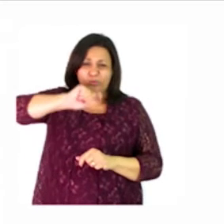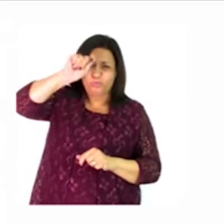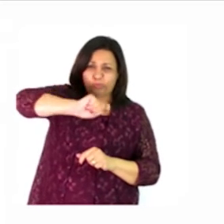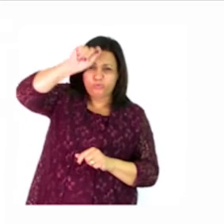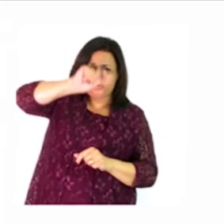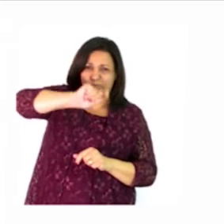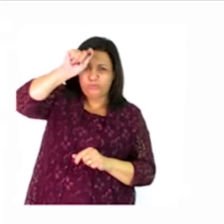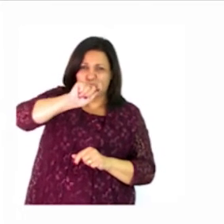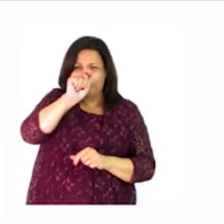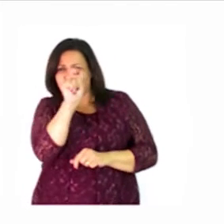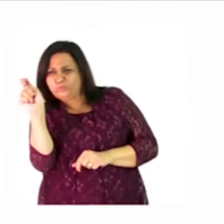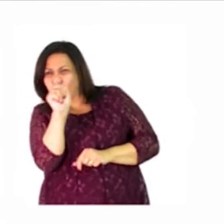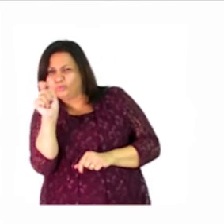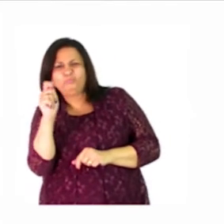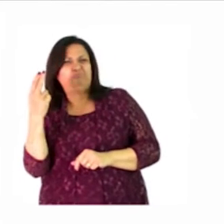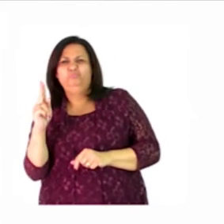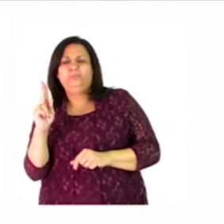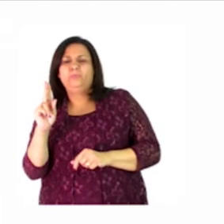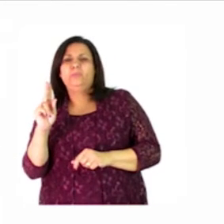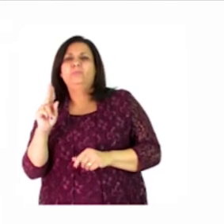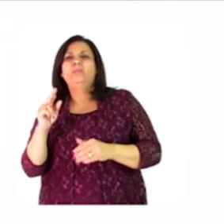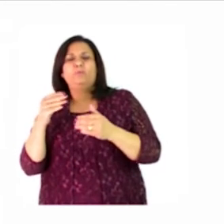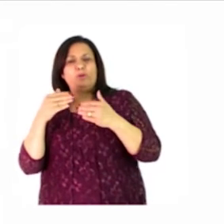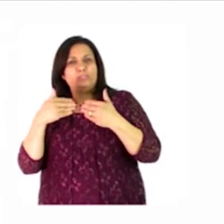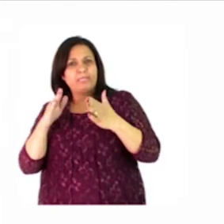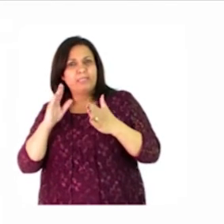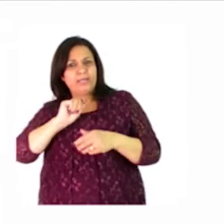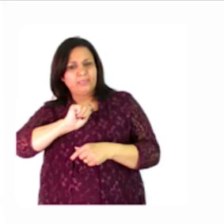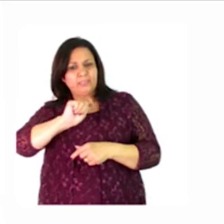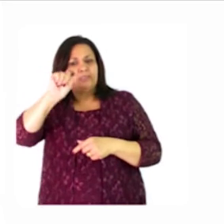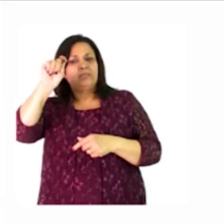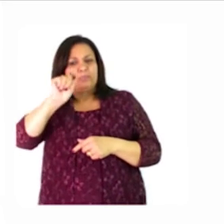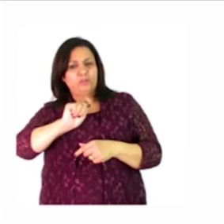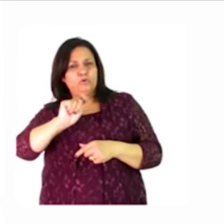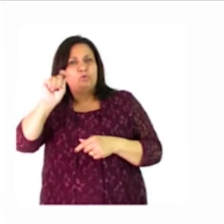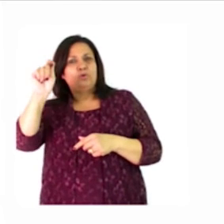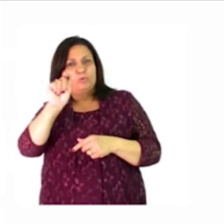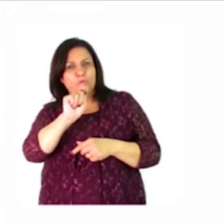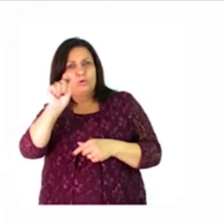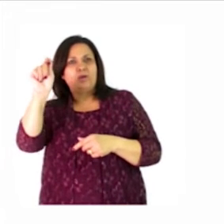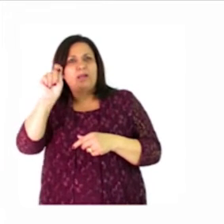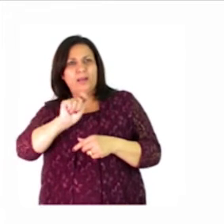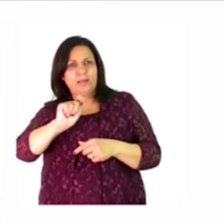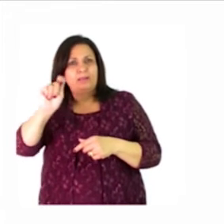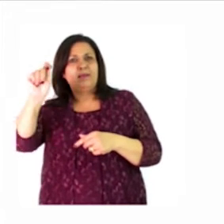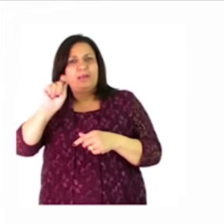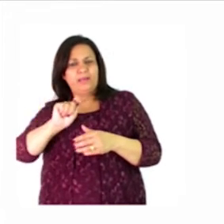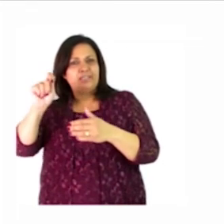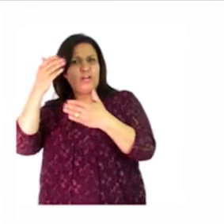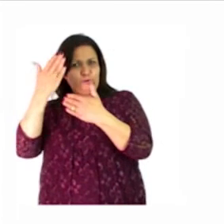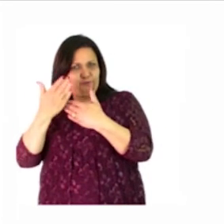to bottom until the rest of the picture is completed? Or we will color